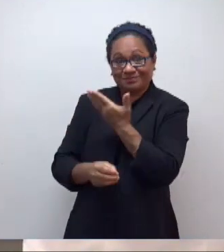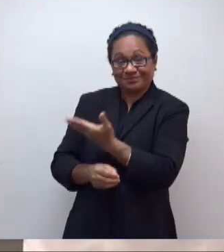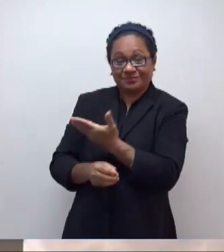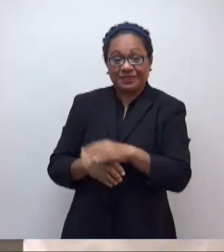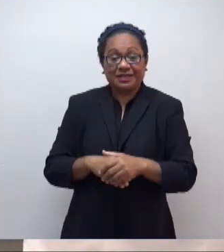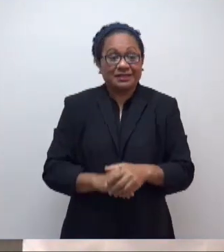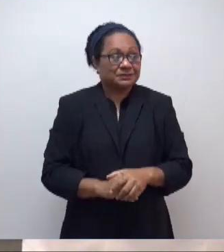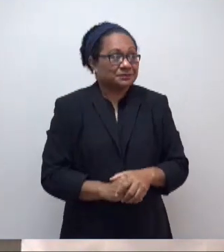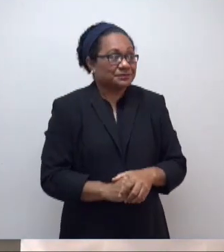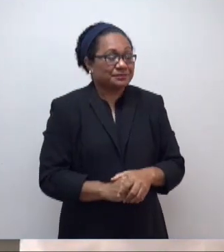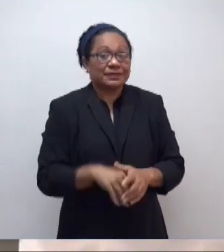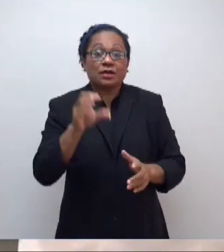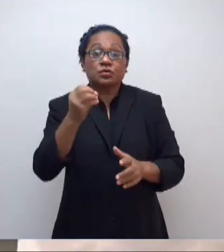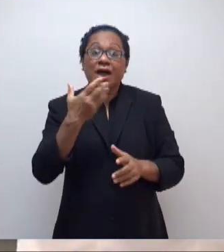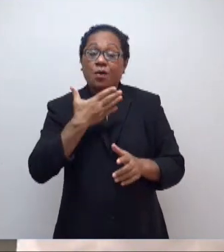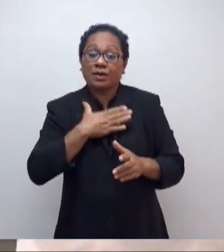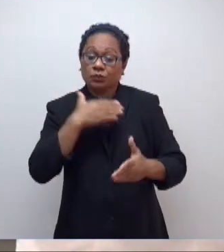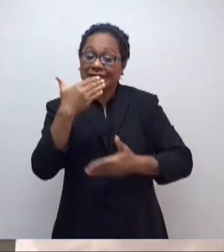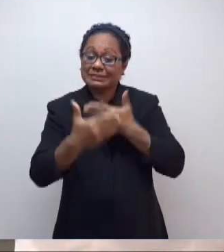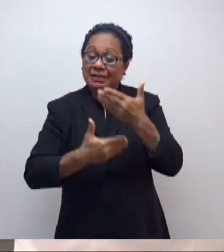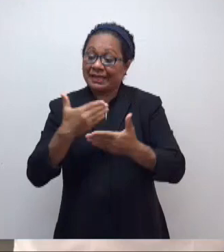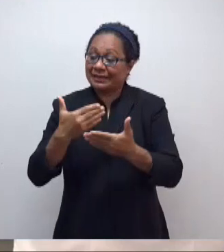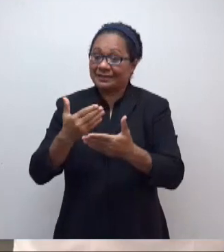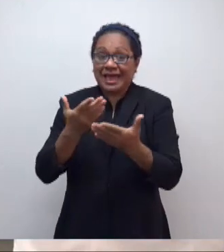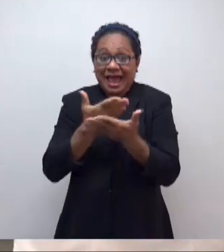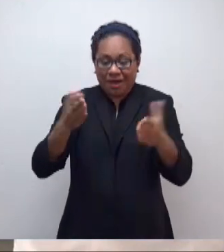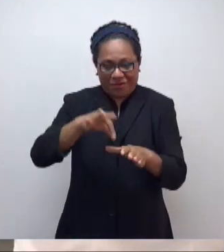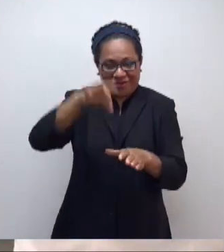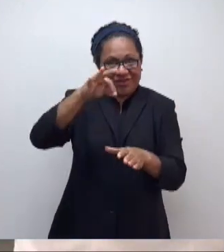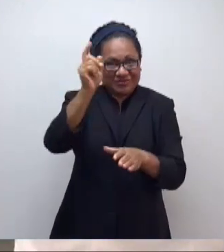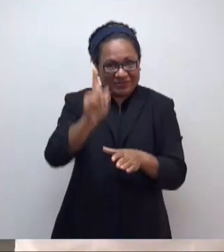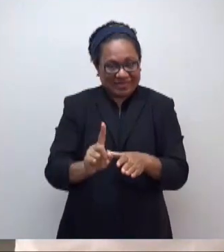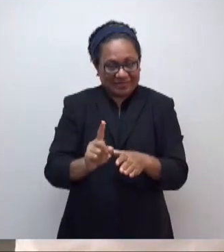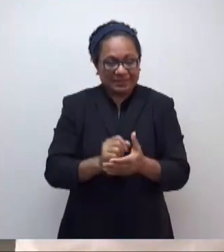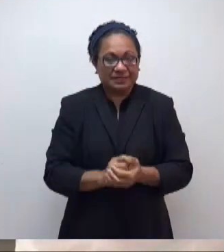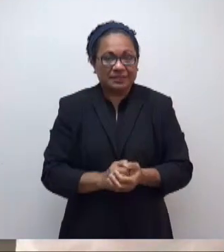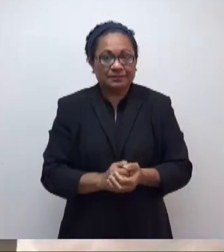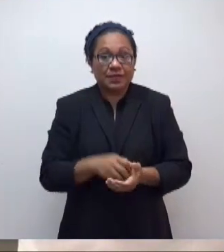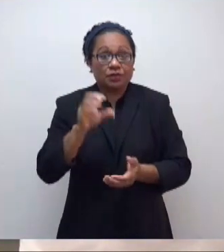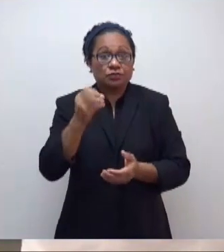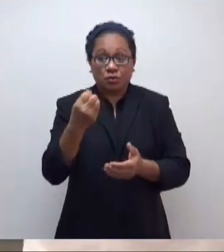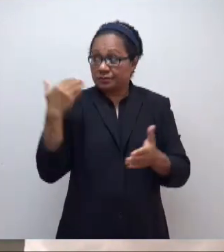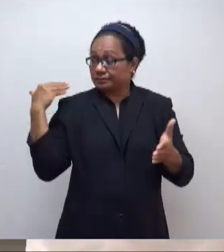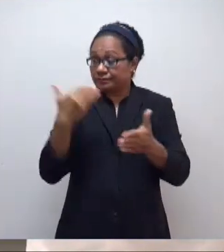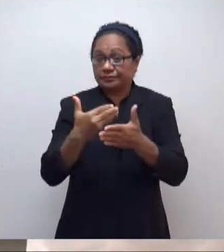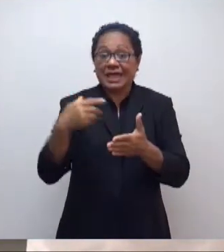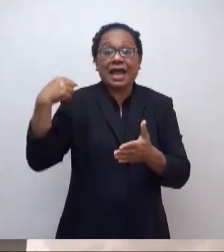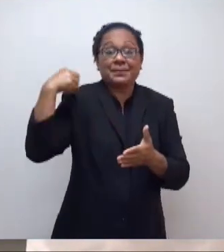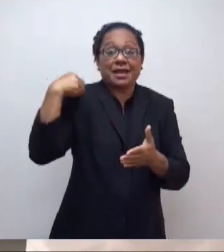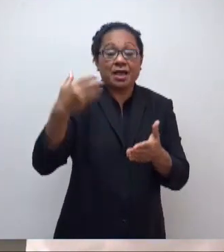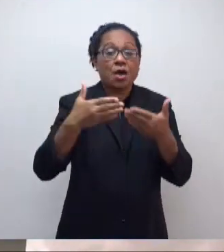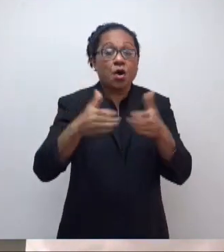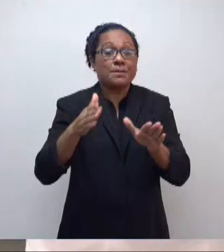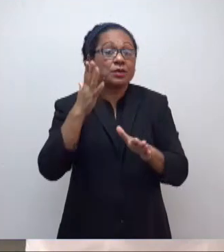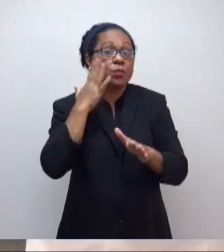perfectly clear about how this lottery will work. The application window for this first draw was open